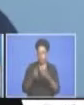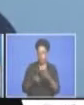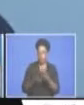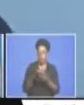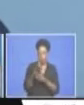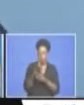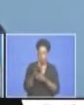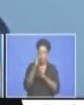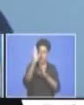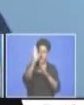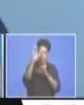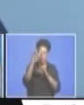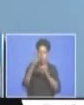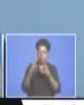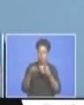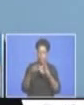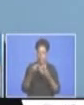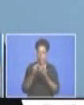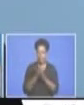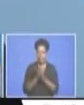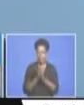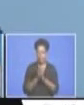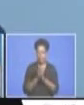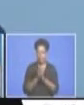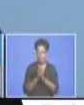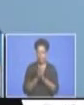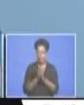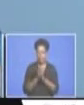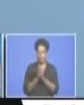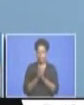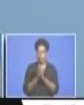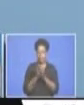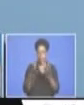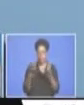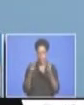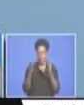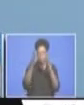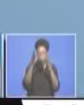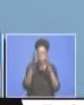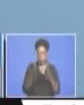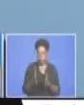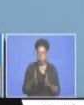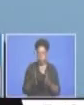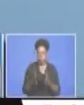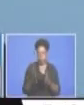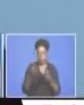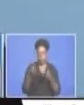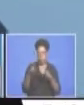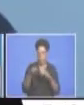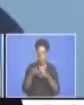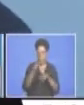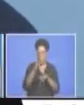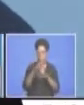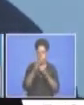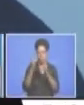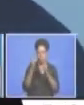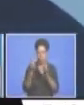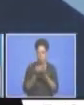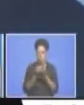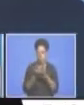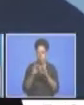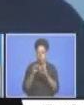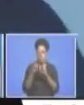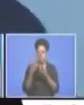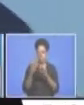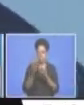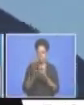game of basketball. You know, you hear a lot of these players could play at the national level and national teams, so it's a